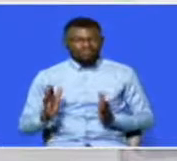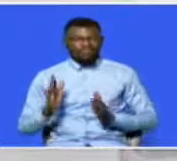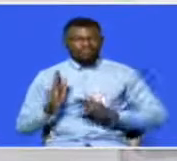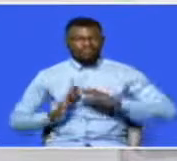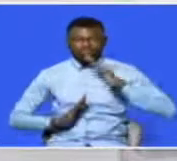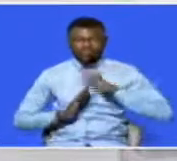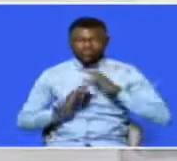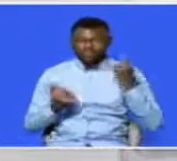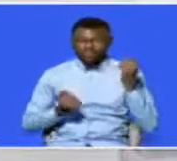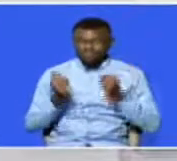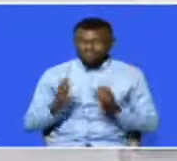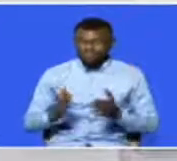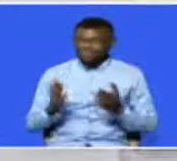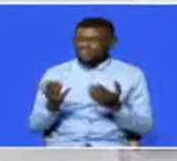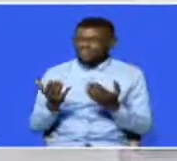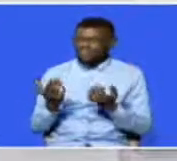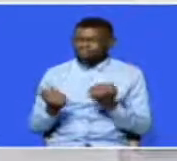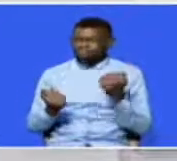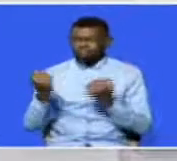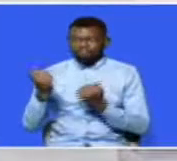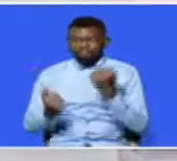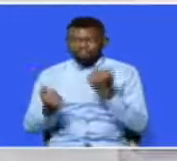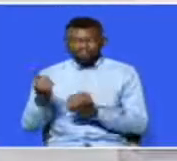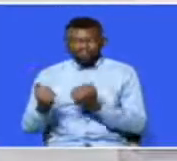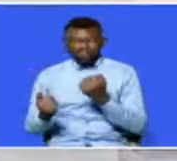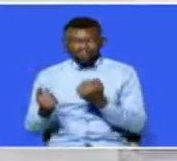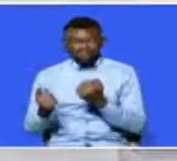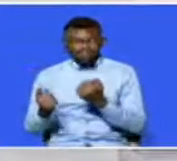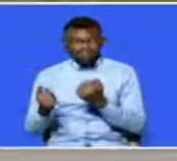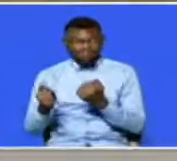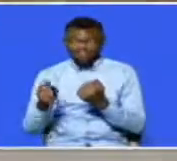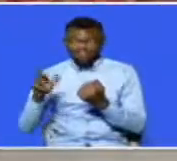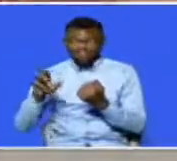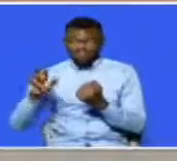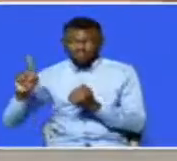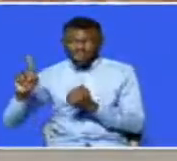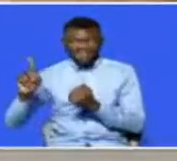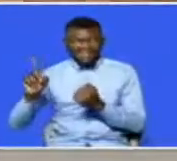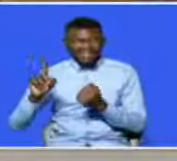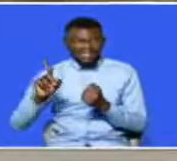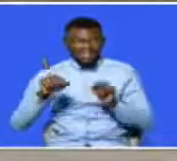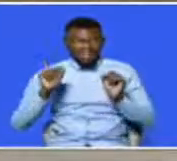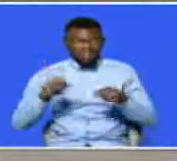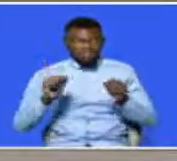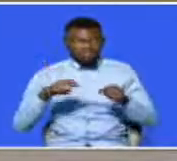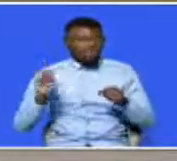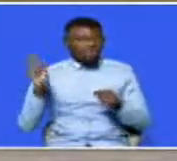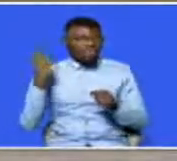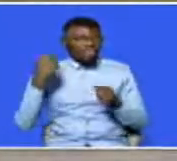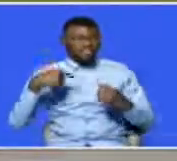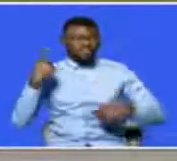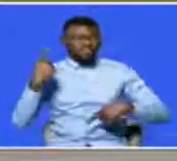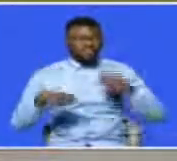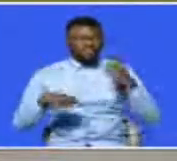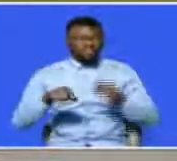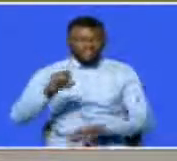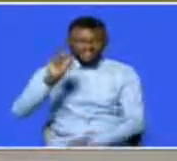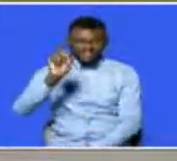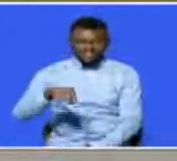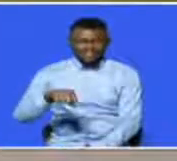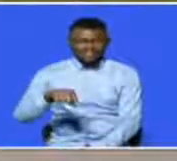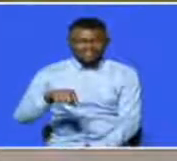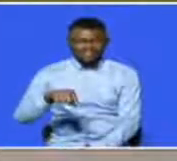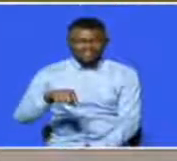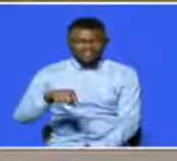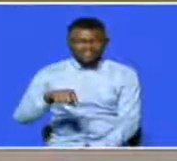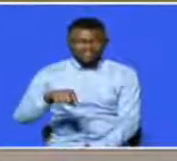drivers, easy magari rally one kwa safari, I'm sure utapata Mkenya ameshinda lazima.